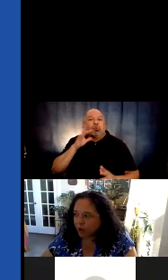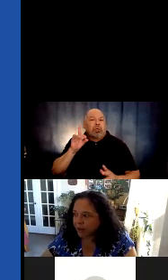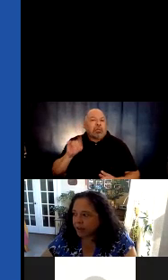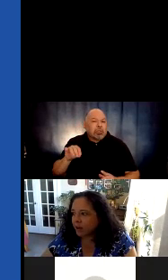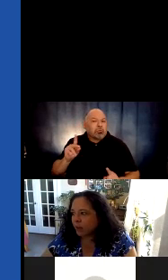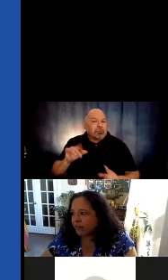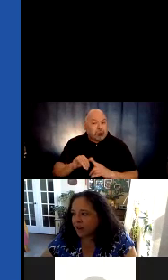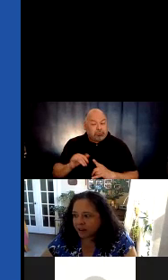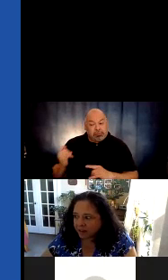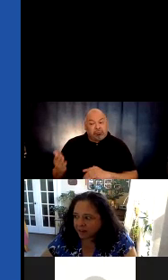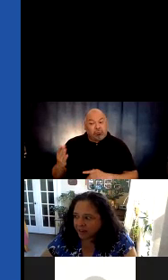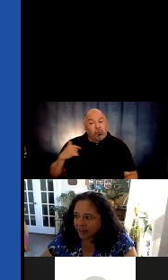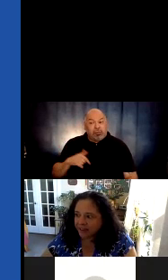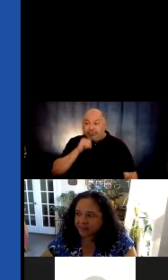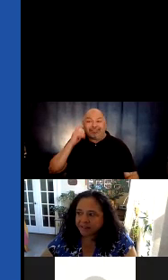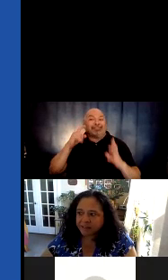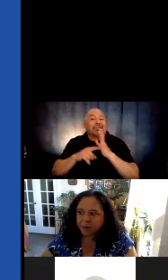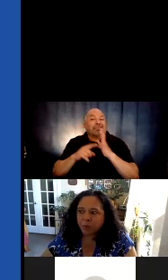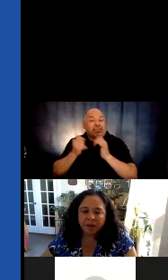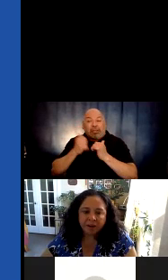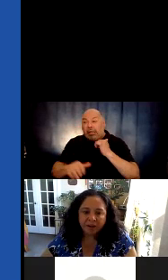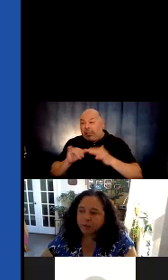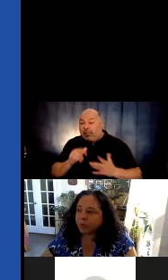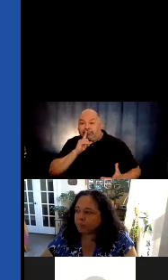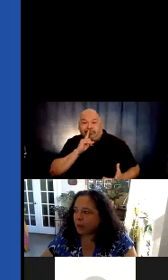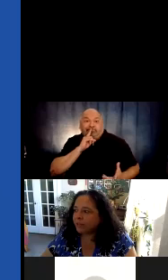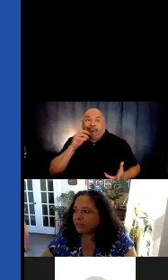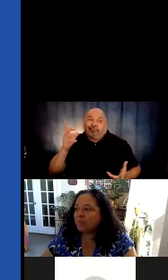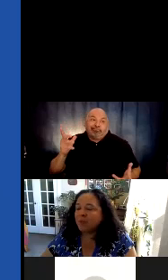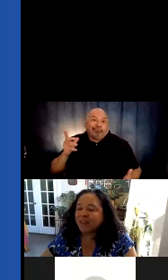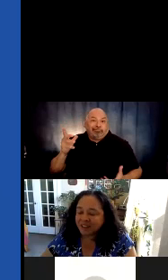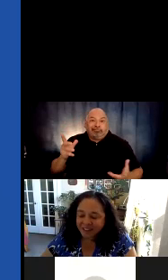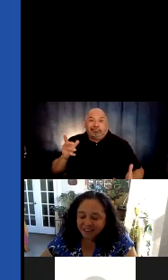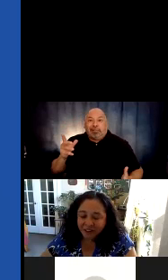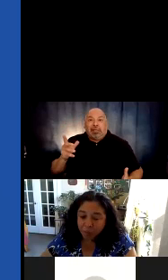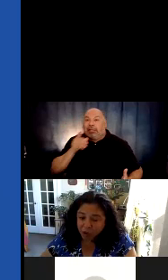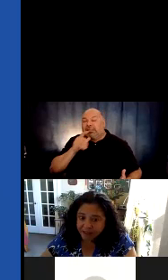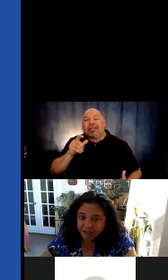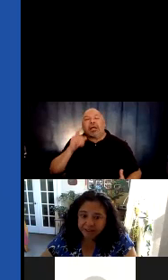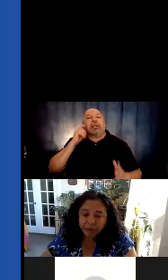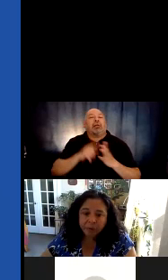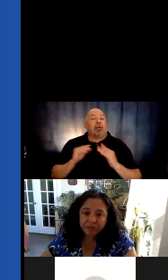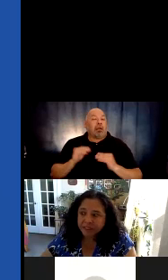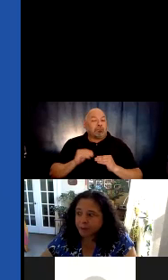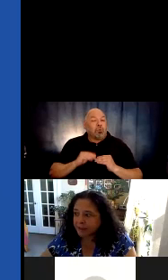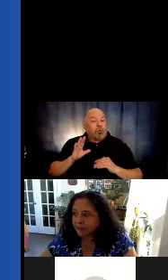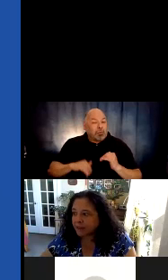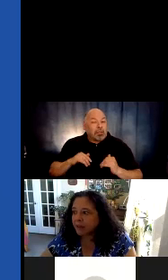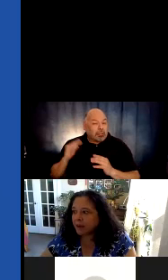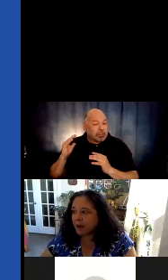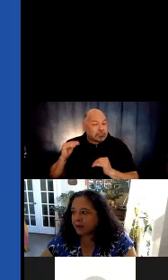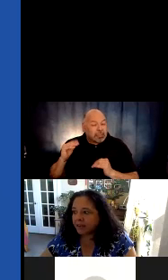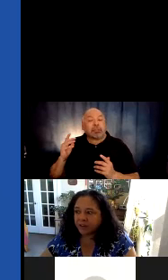this morning. We have not identified any cases that we we have not identified more cases than we would have